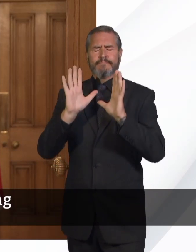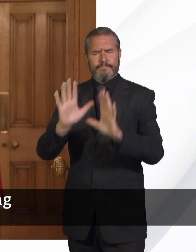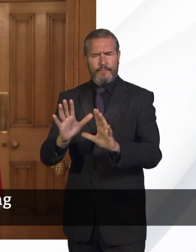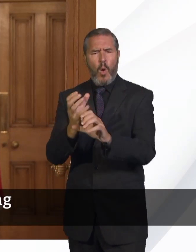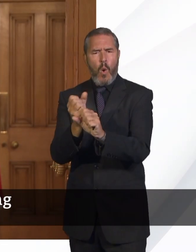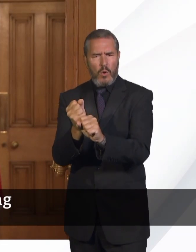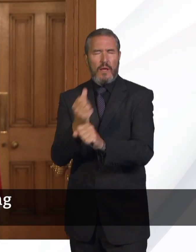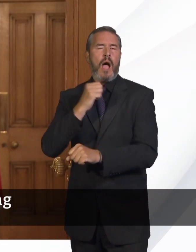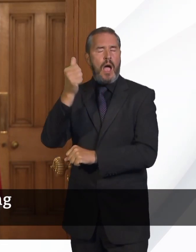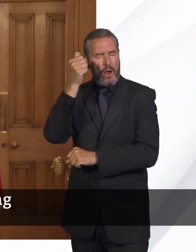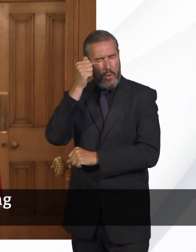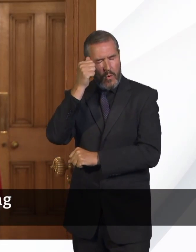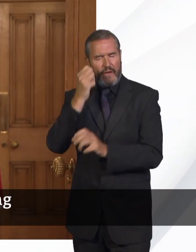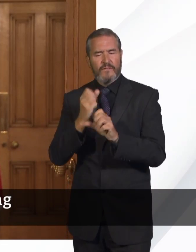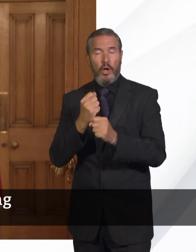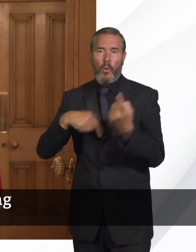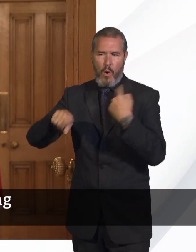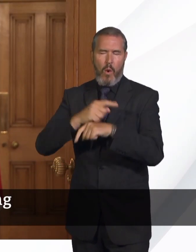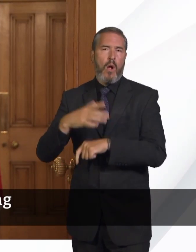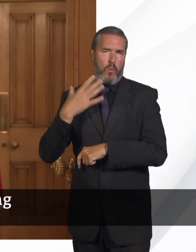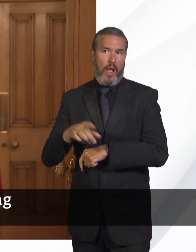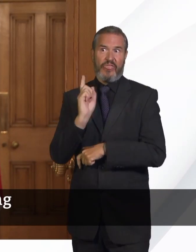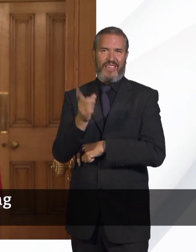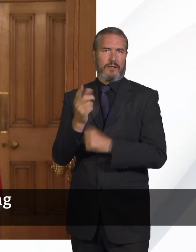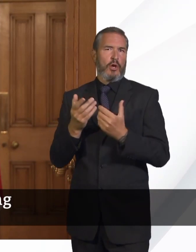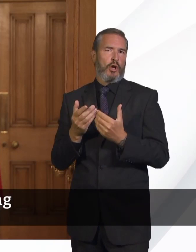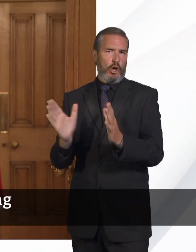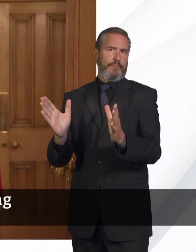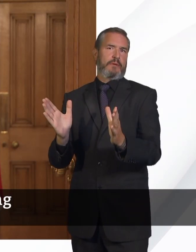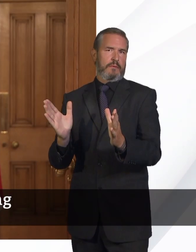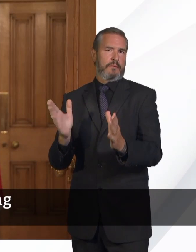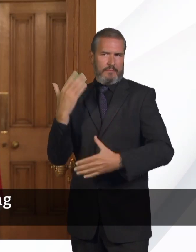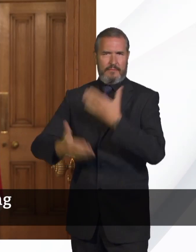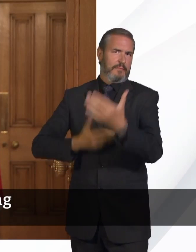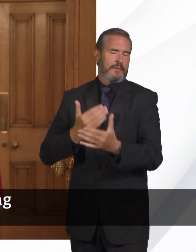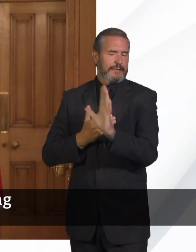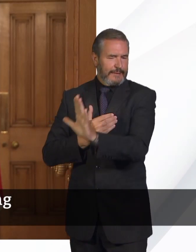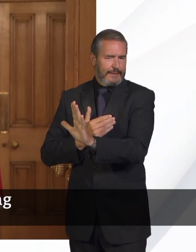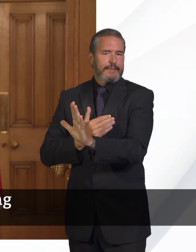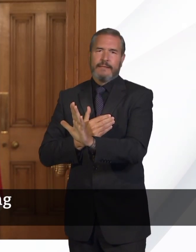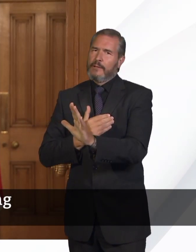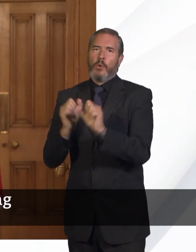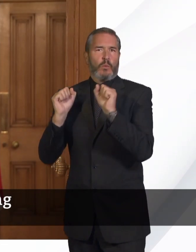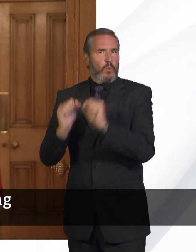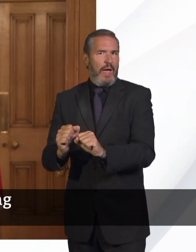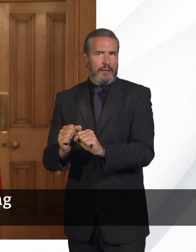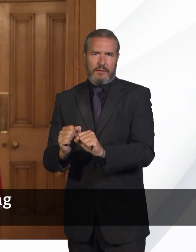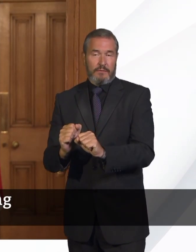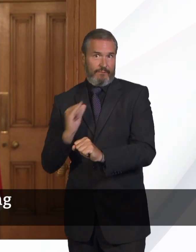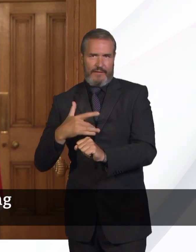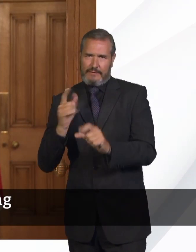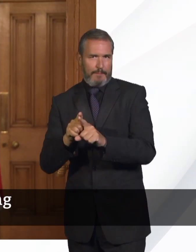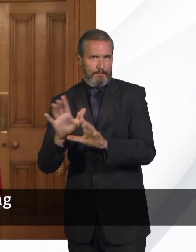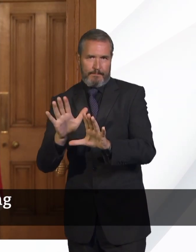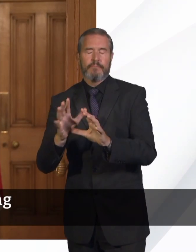completely understand why we're all so keen to get them back up and running, and I absolutely share that enthusiasm. But we continue